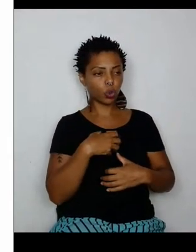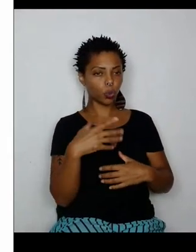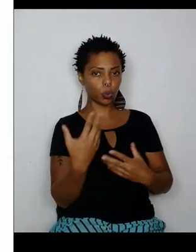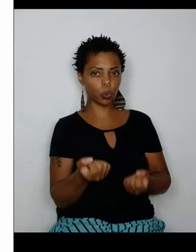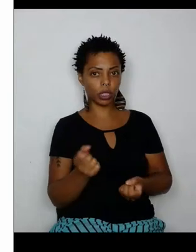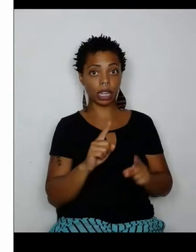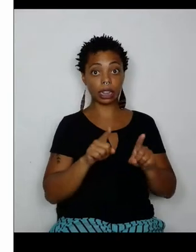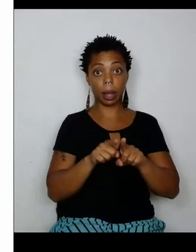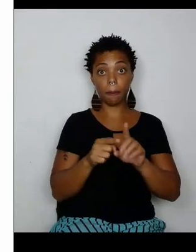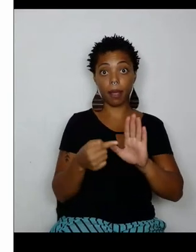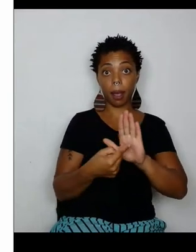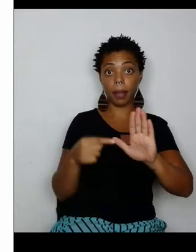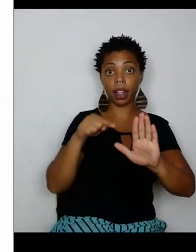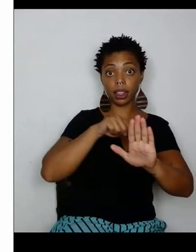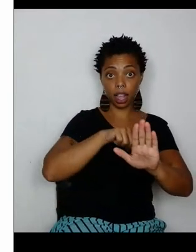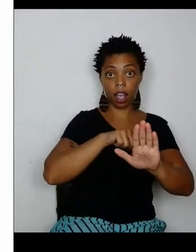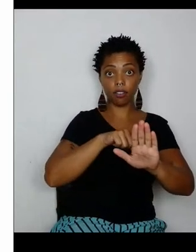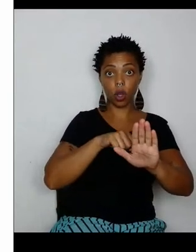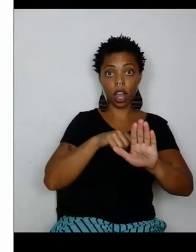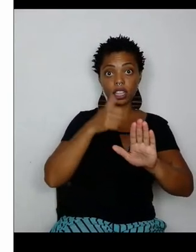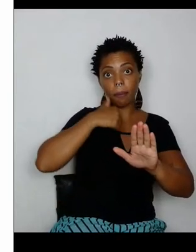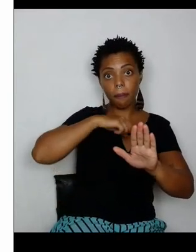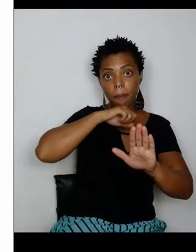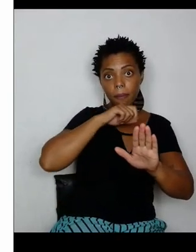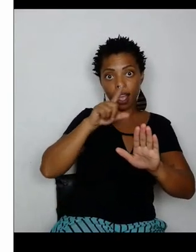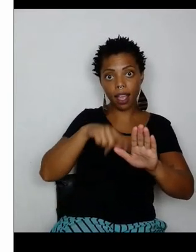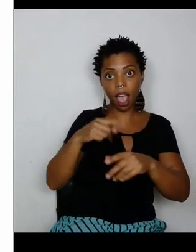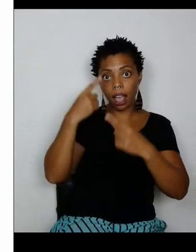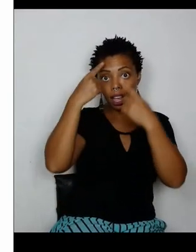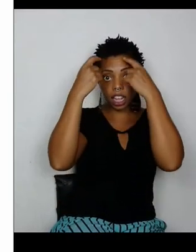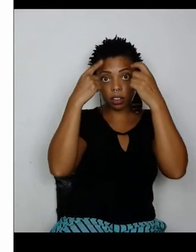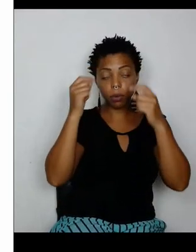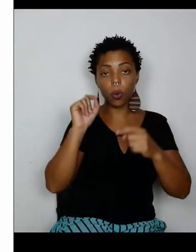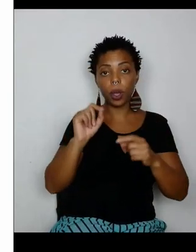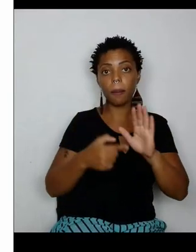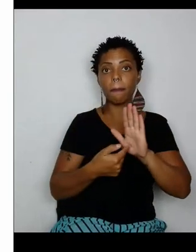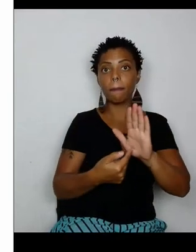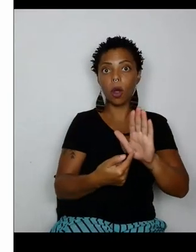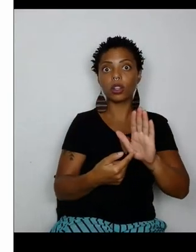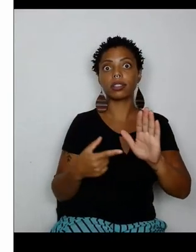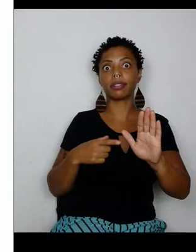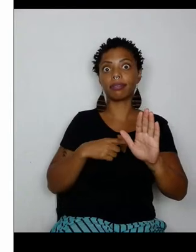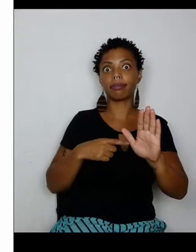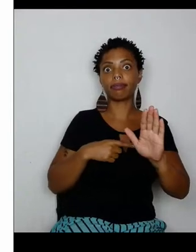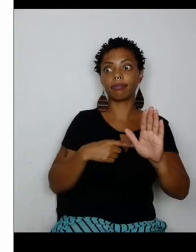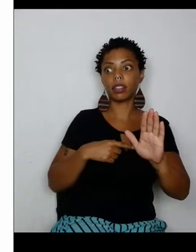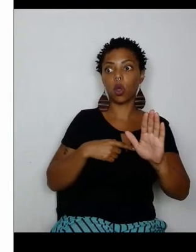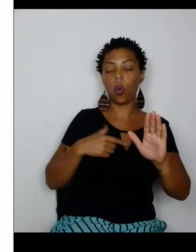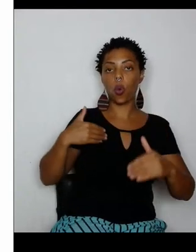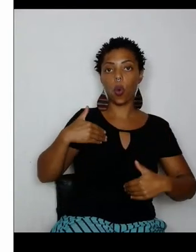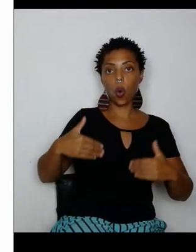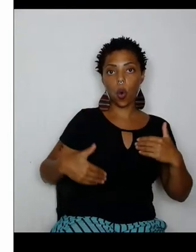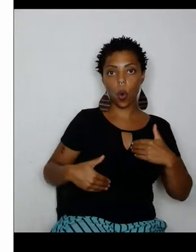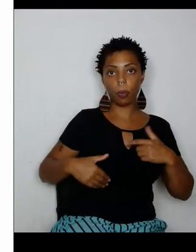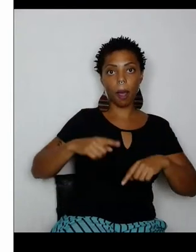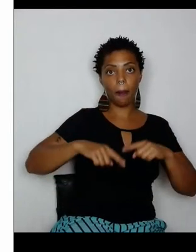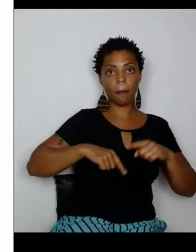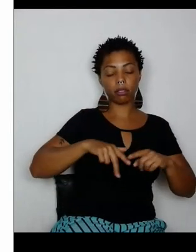transcendence as of the matter as body body as a gendered physicality